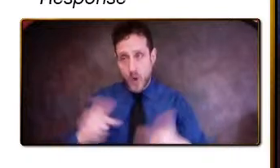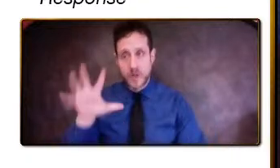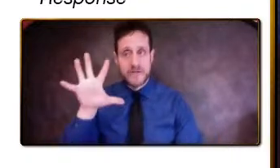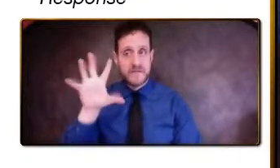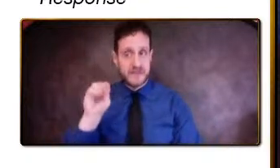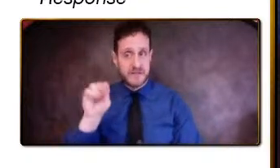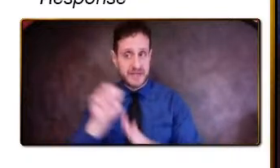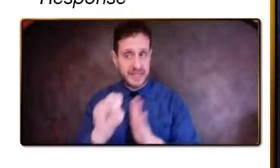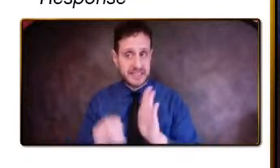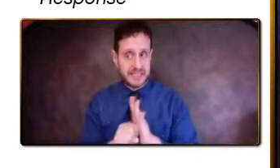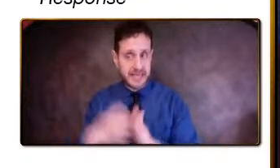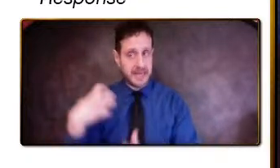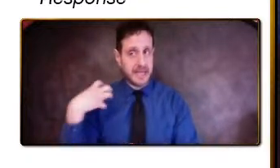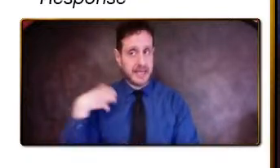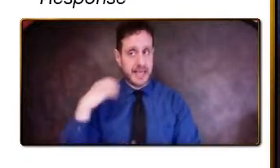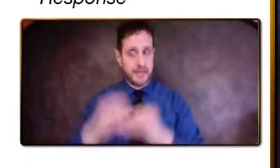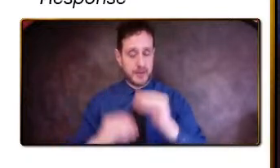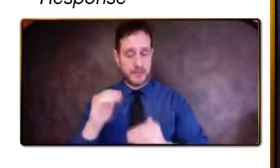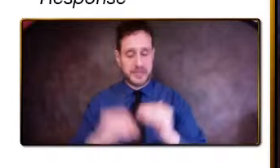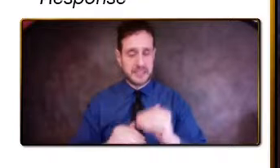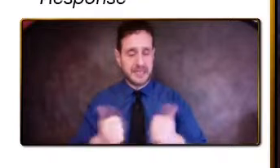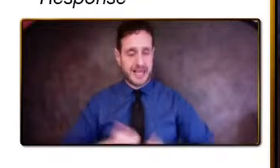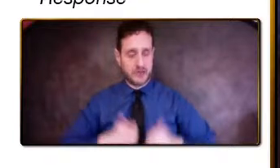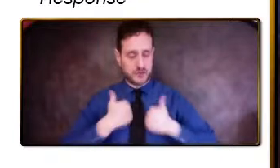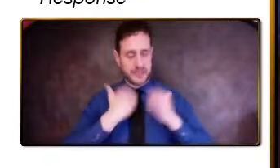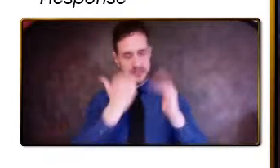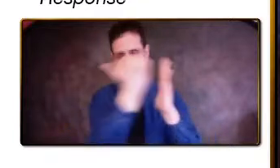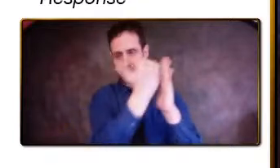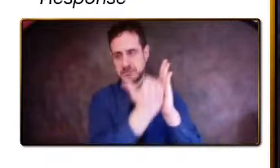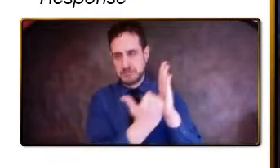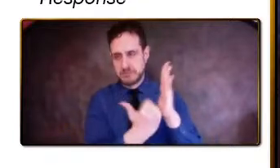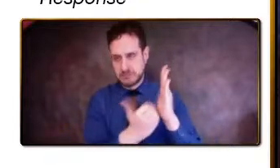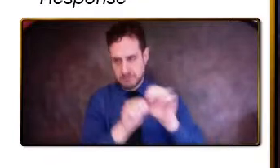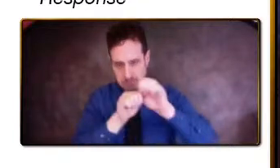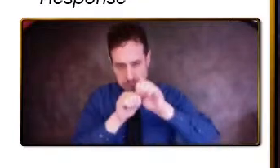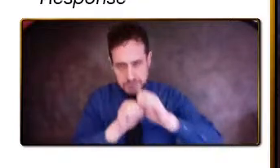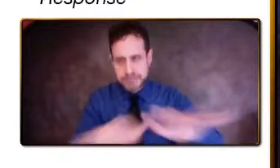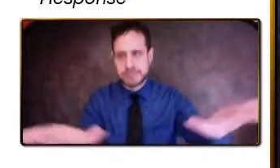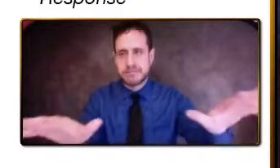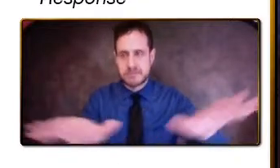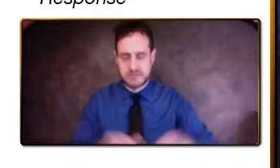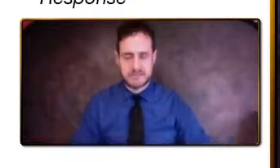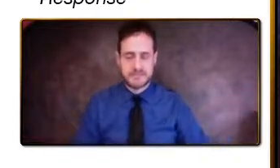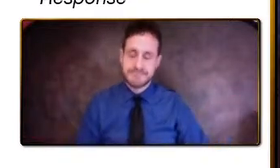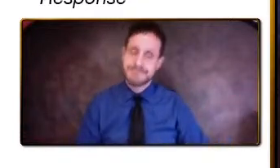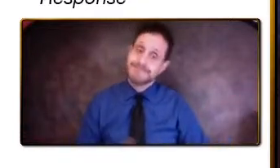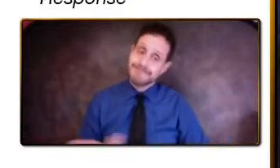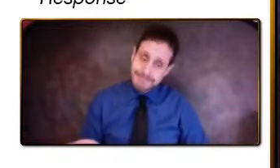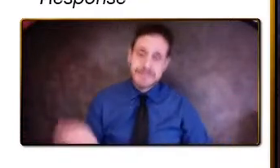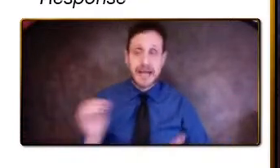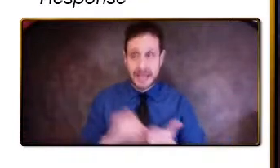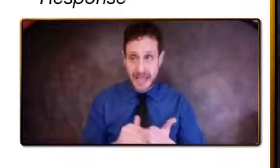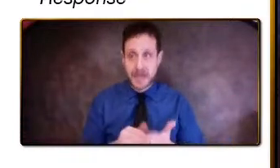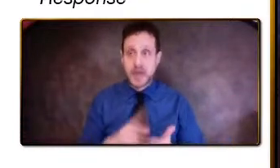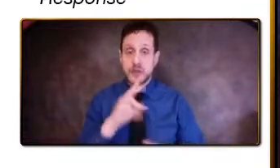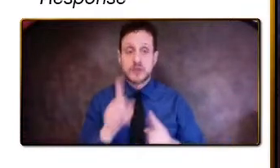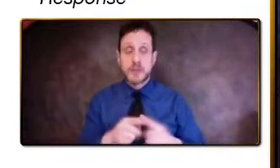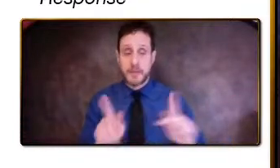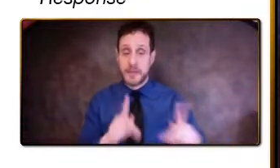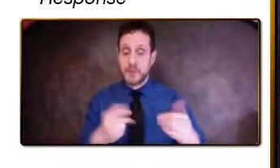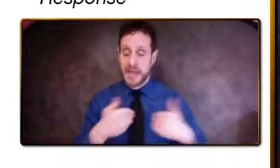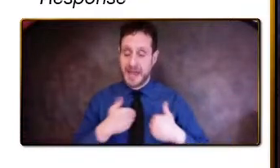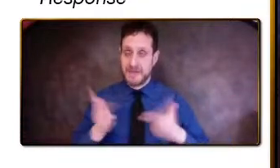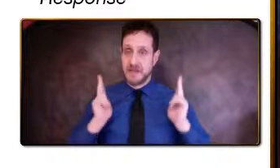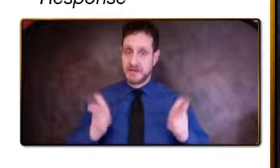flyer, essentially going to everybody that they can reach out to with that flyer. And again, armed protesters, they're